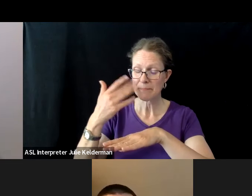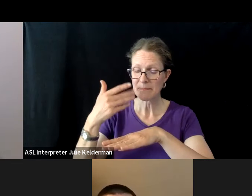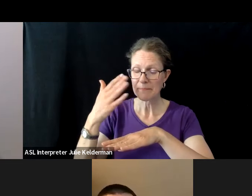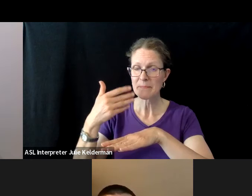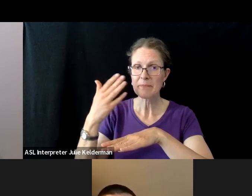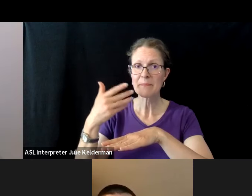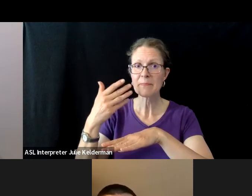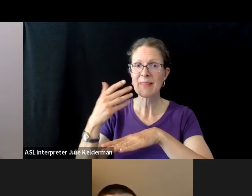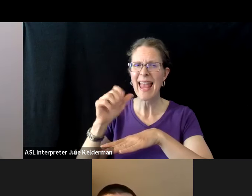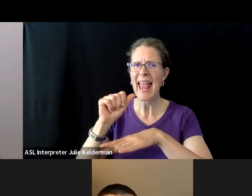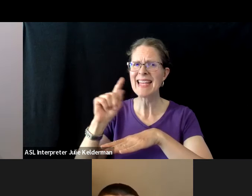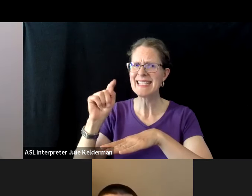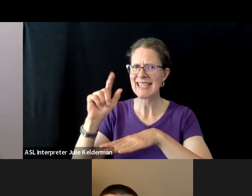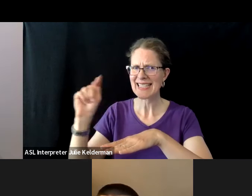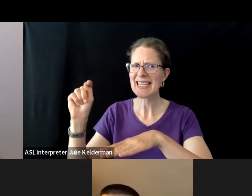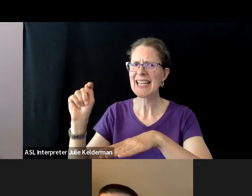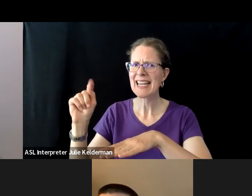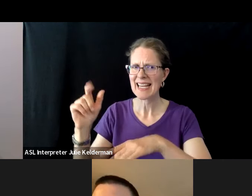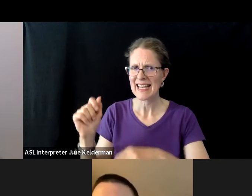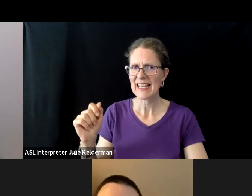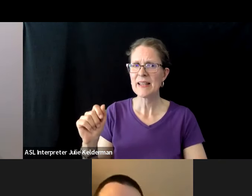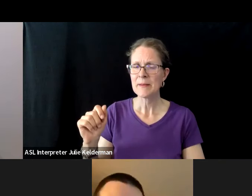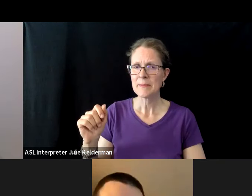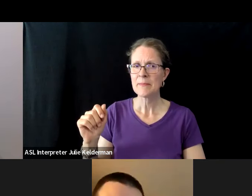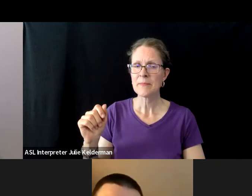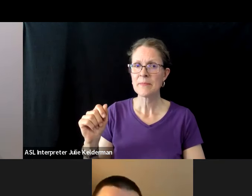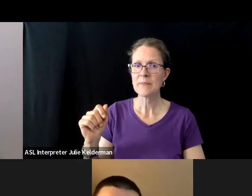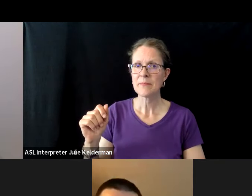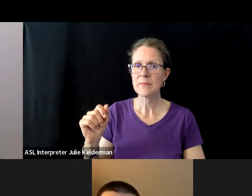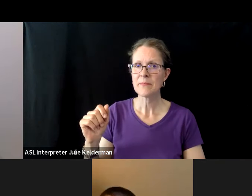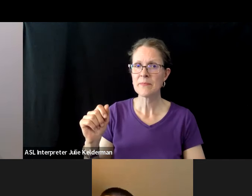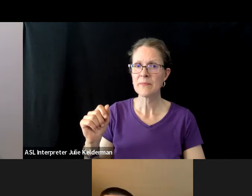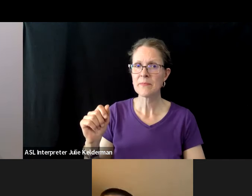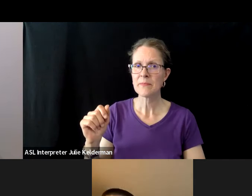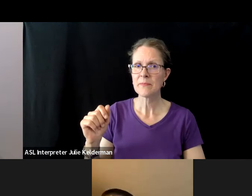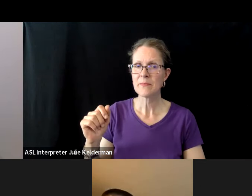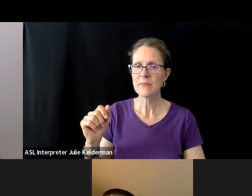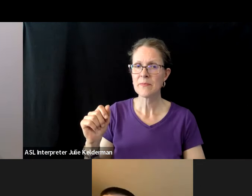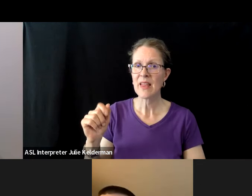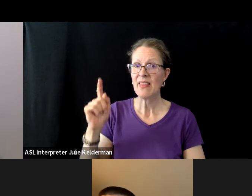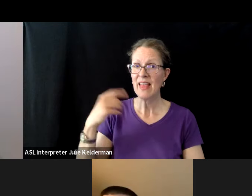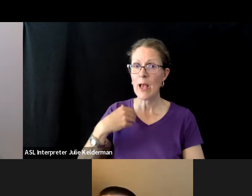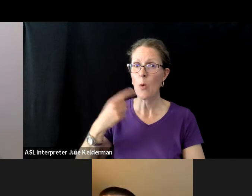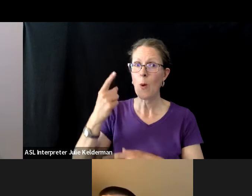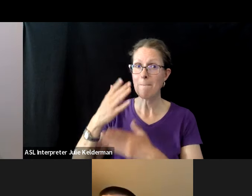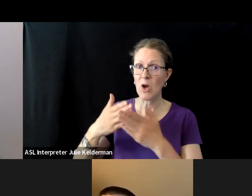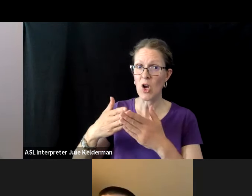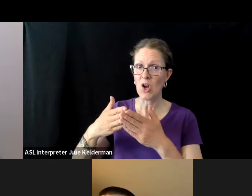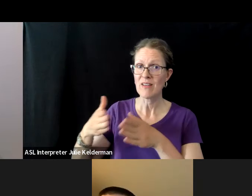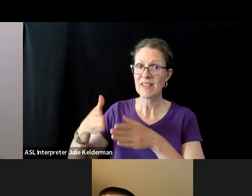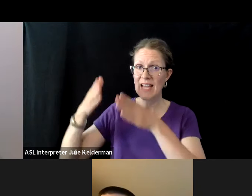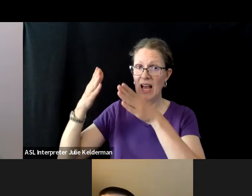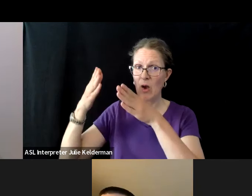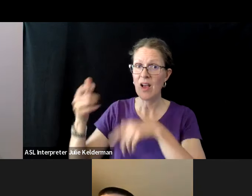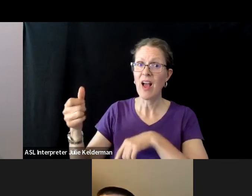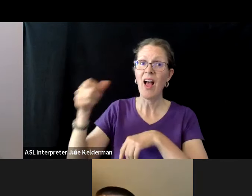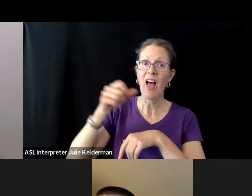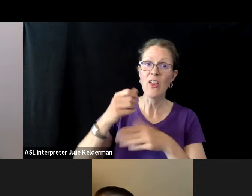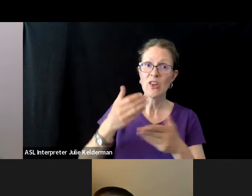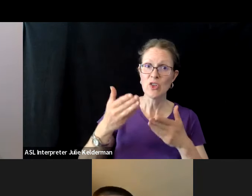it was AT&T. Yeah, but they'd be on one part of the tower and other services will be on the other. So that was to help